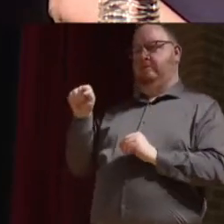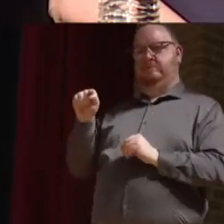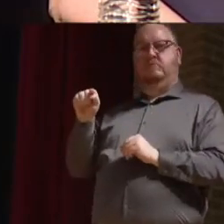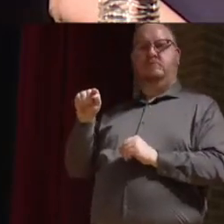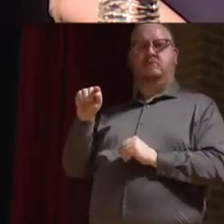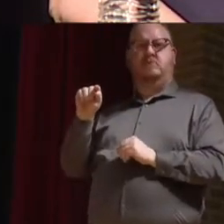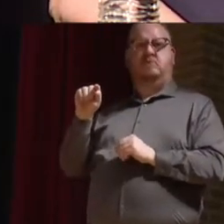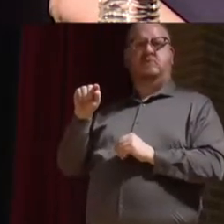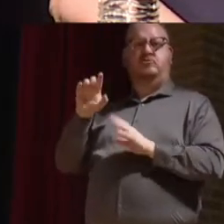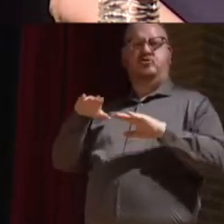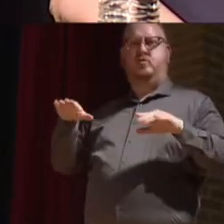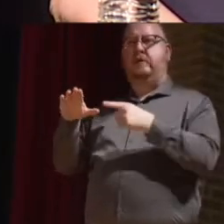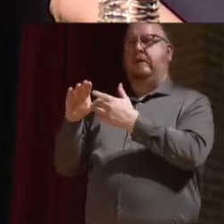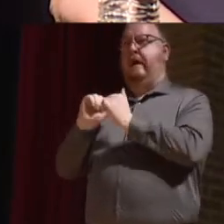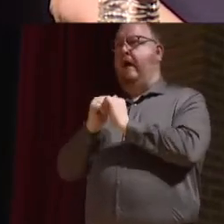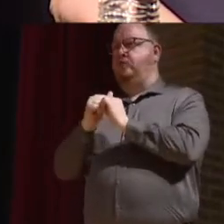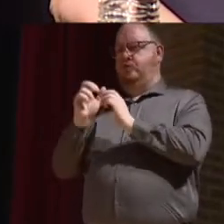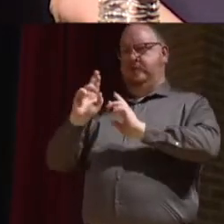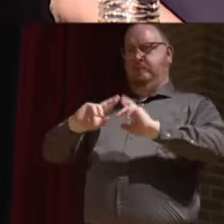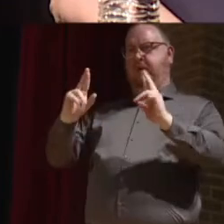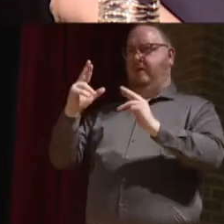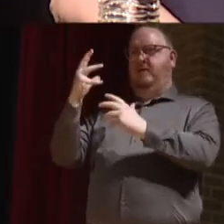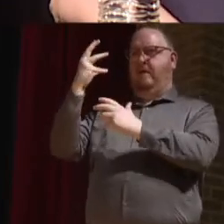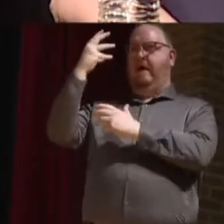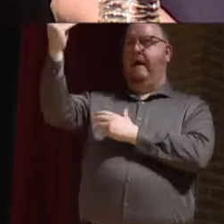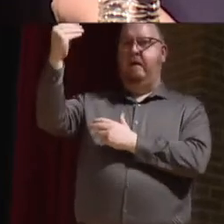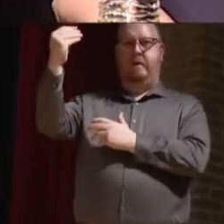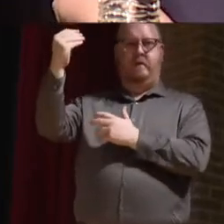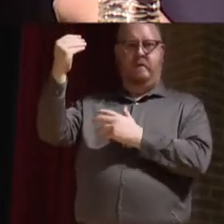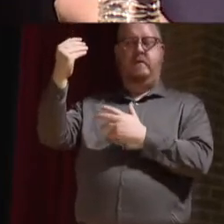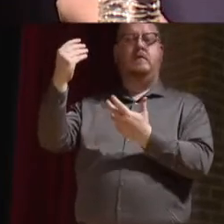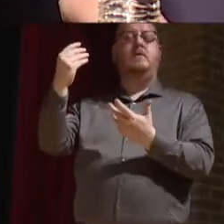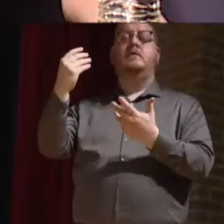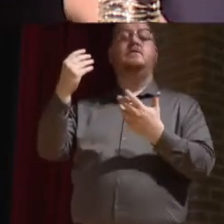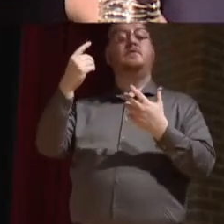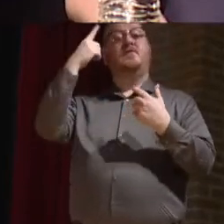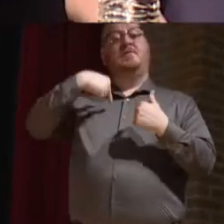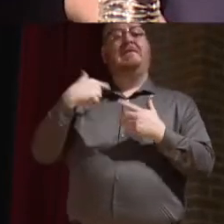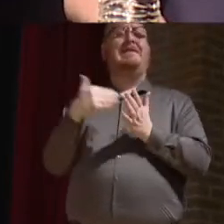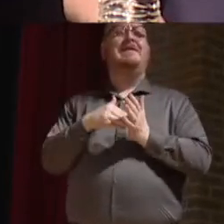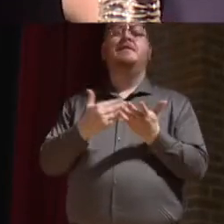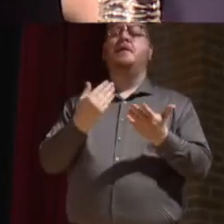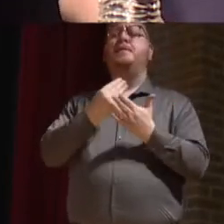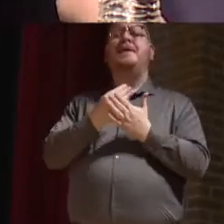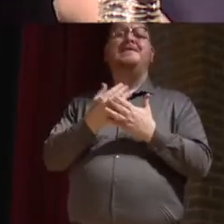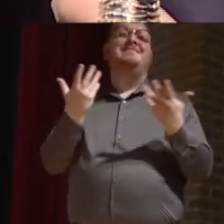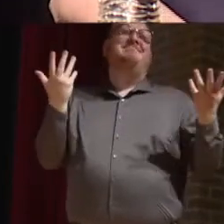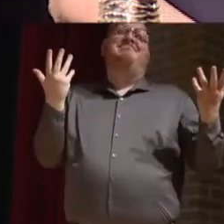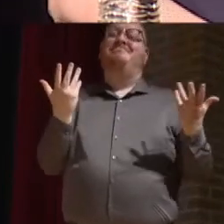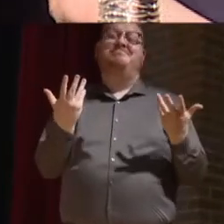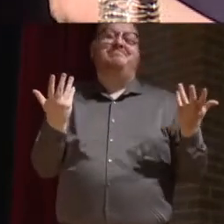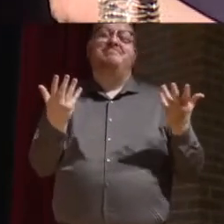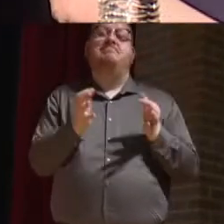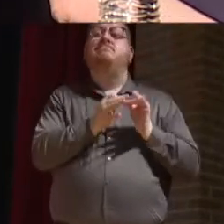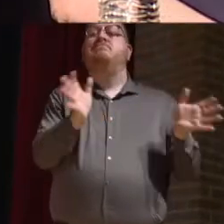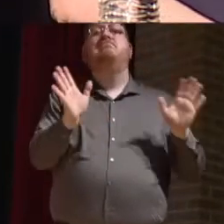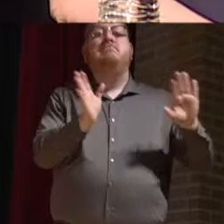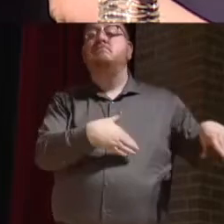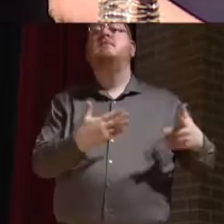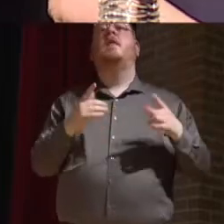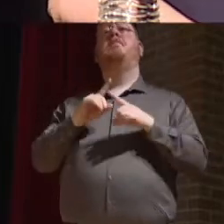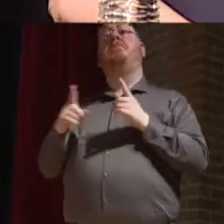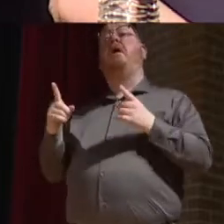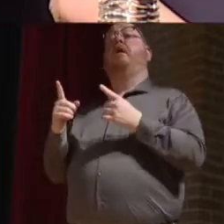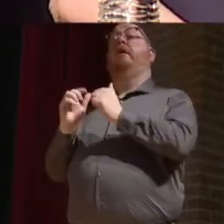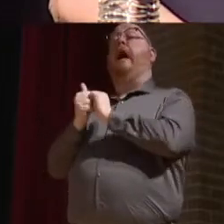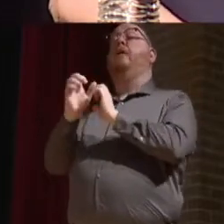it's just to reiterate, it's not about the money at this moment. It's about getting the opportunity to actually train him to have a future.